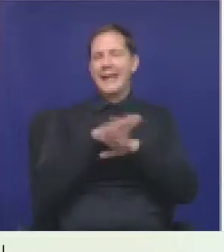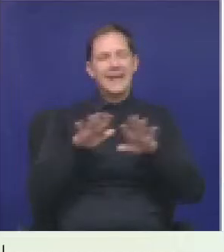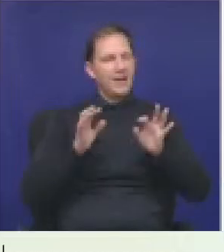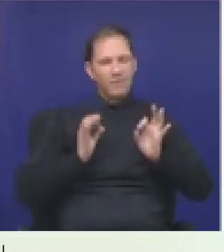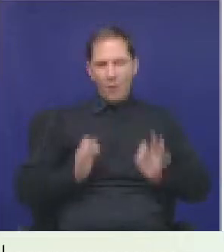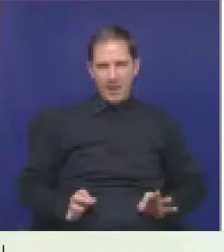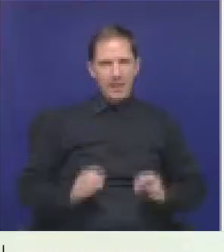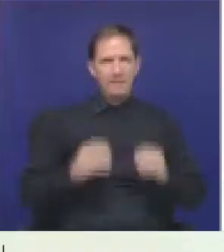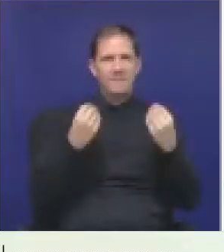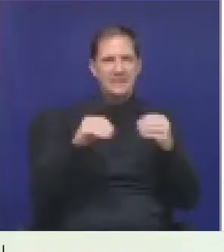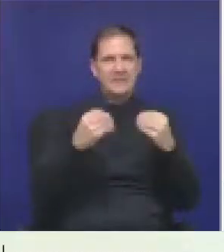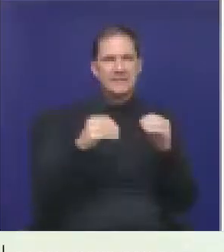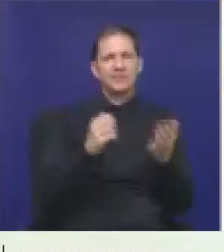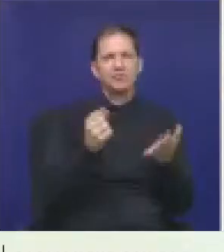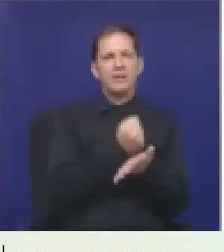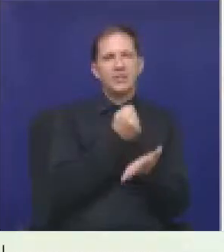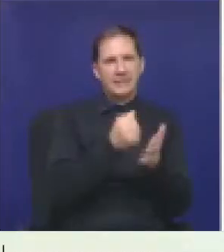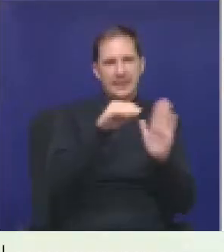Thank you.